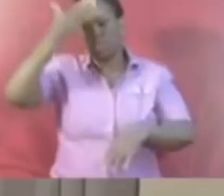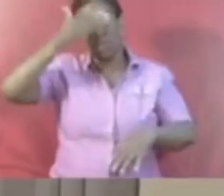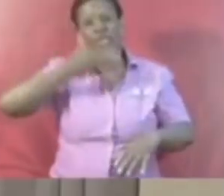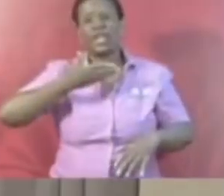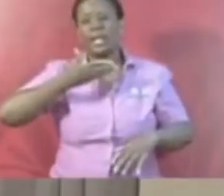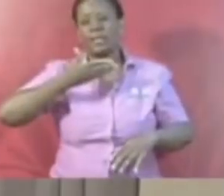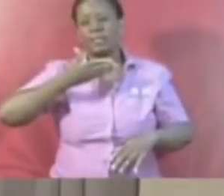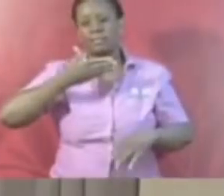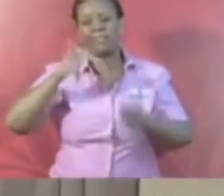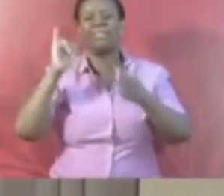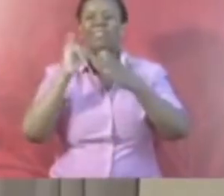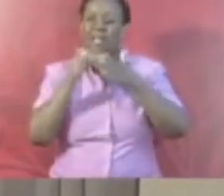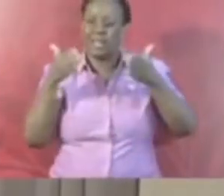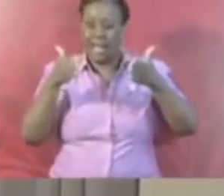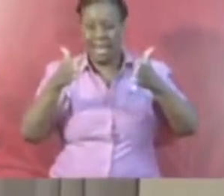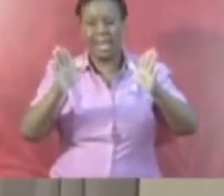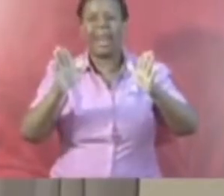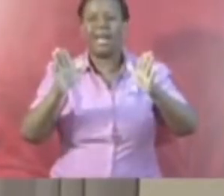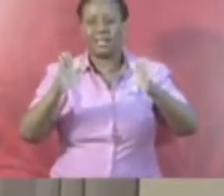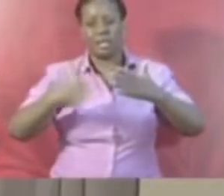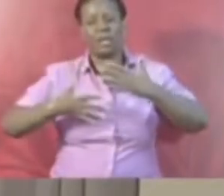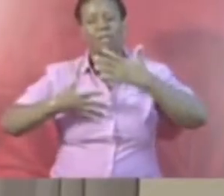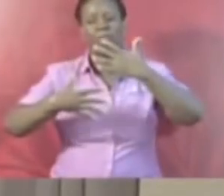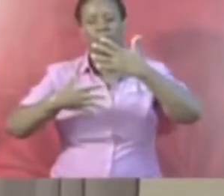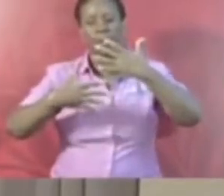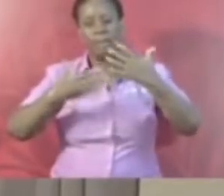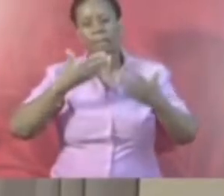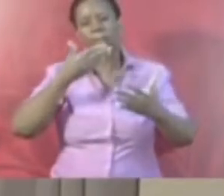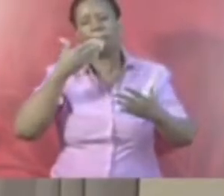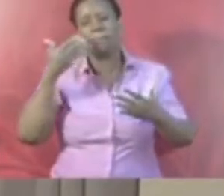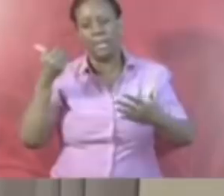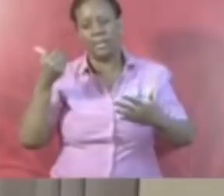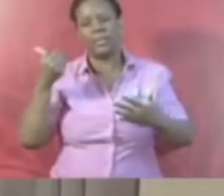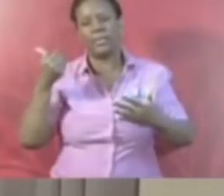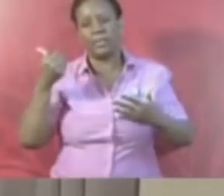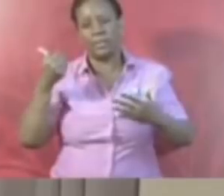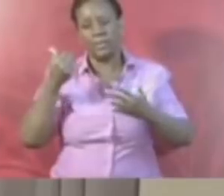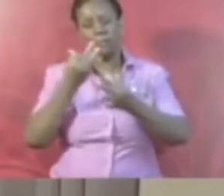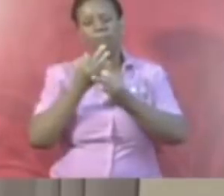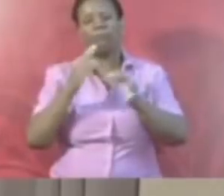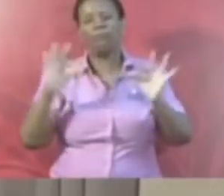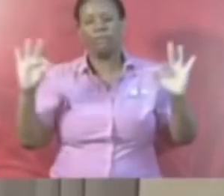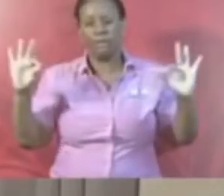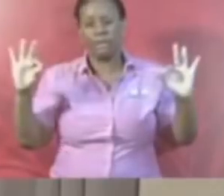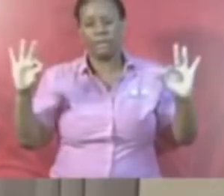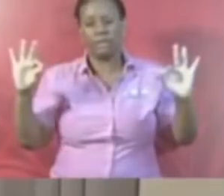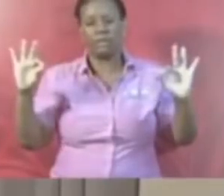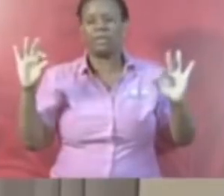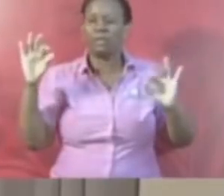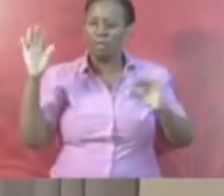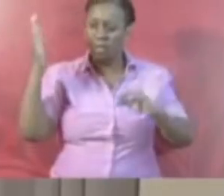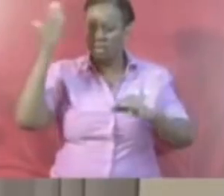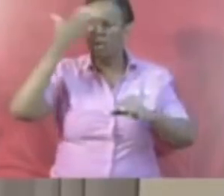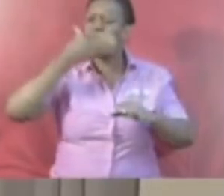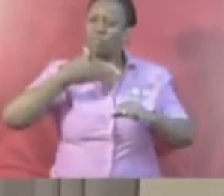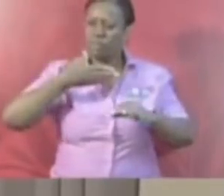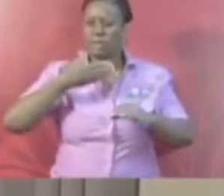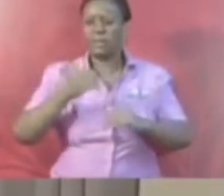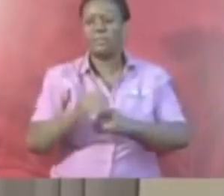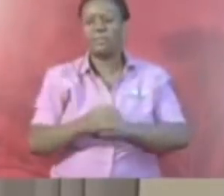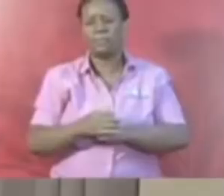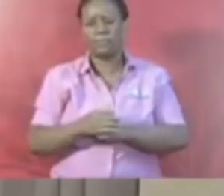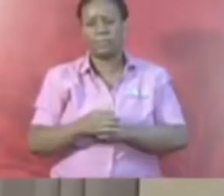breathe freely and gives you a high degree of protection, not as much as a mask, but